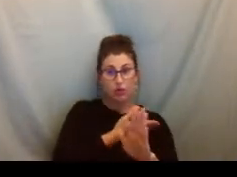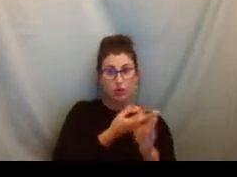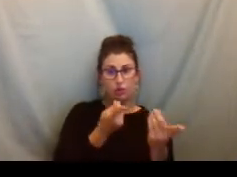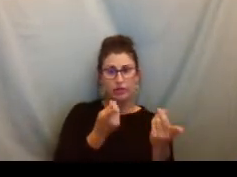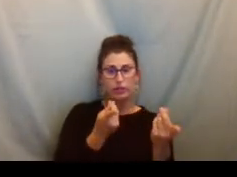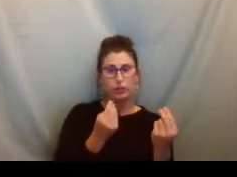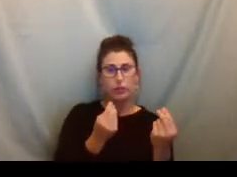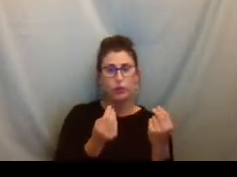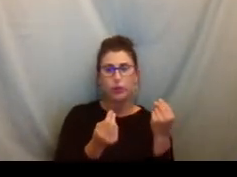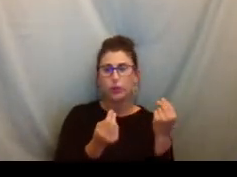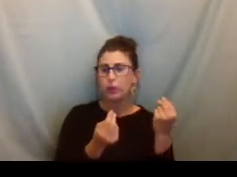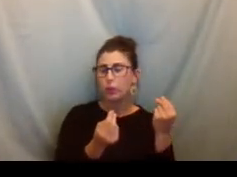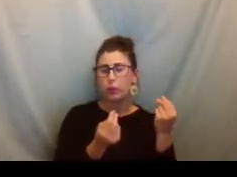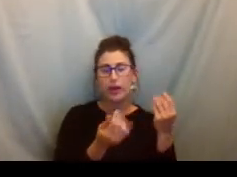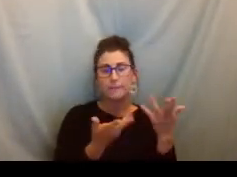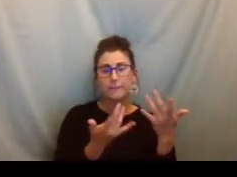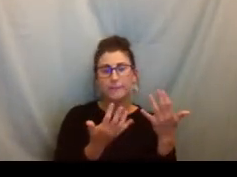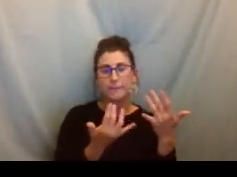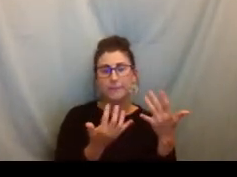do the